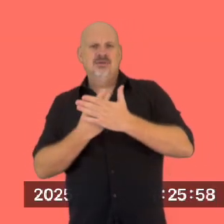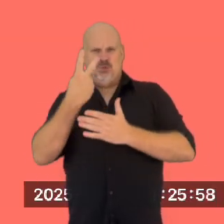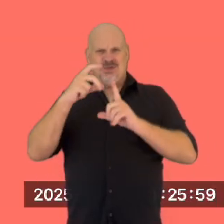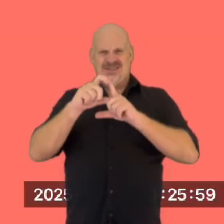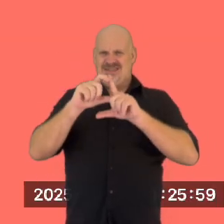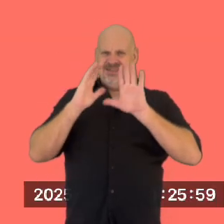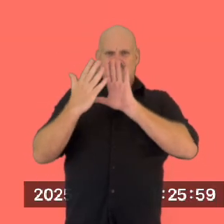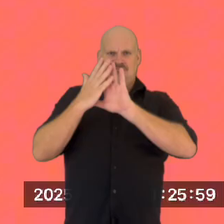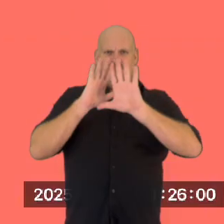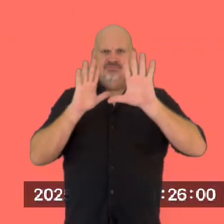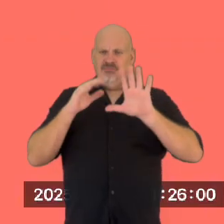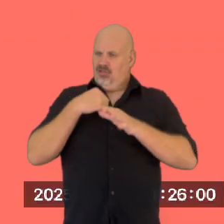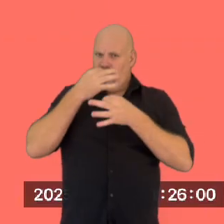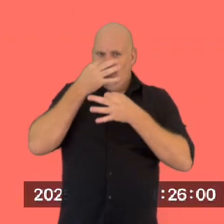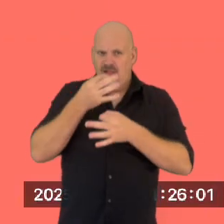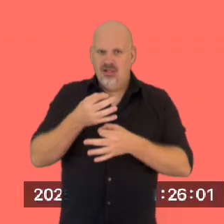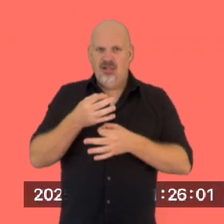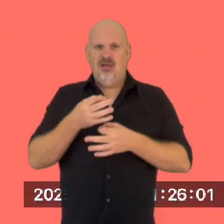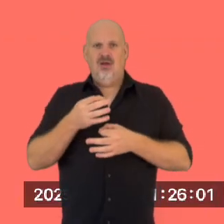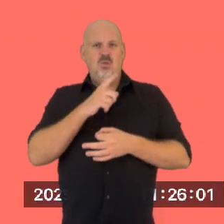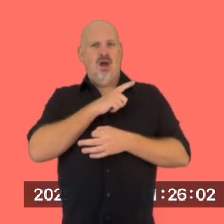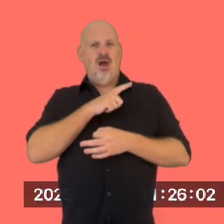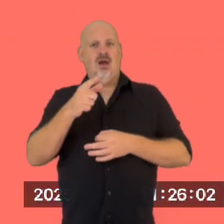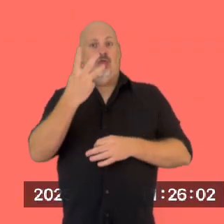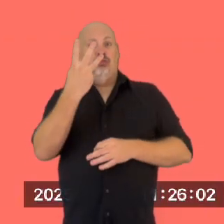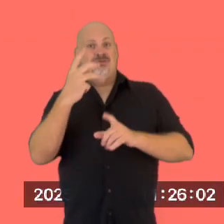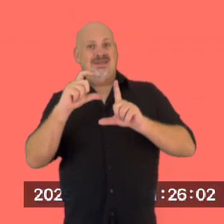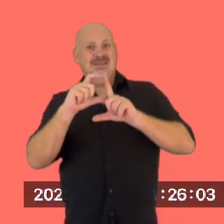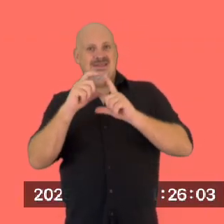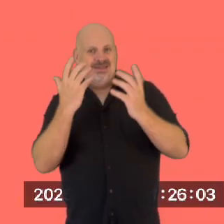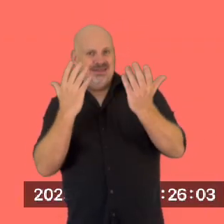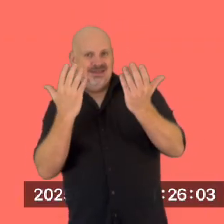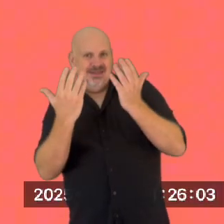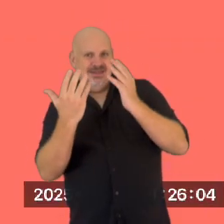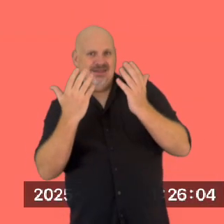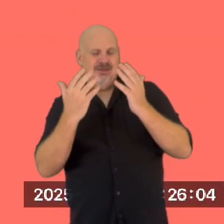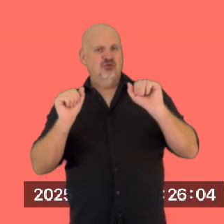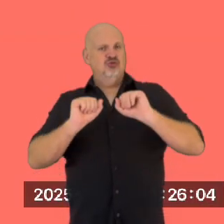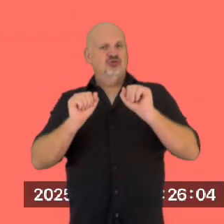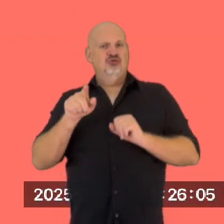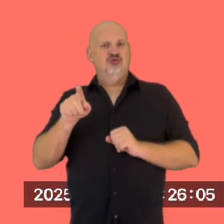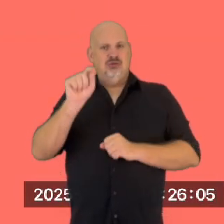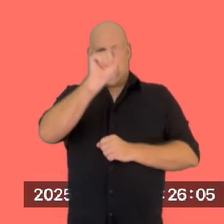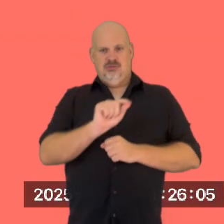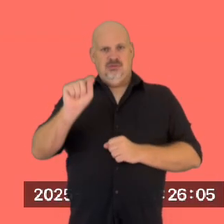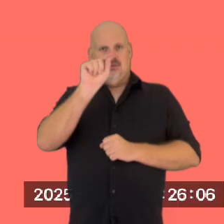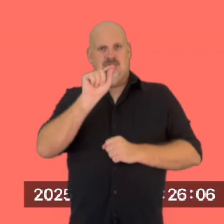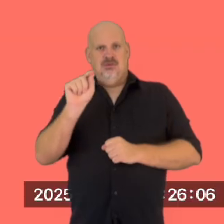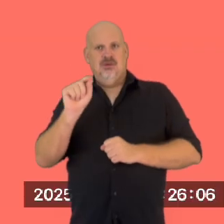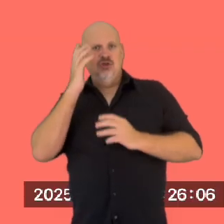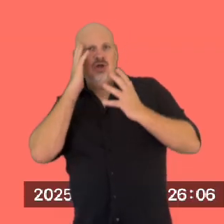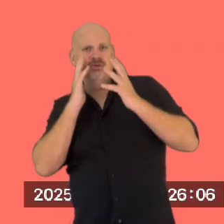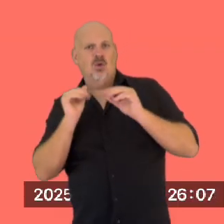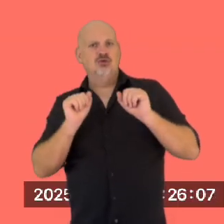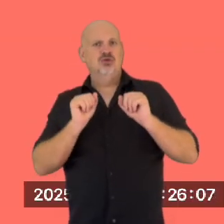of medieval art. That always makes me quite intrigued, because they hadn't really established the idea of 3D